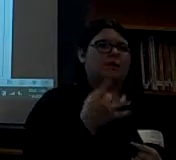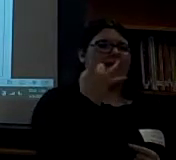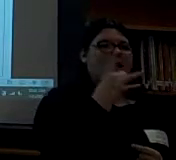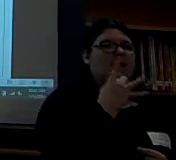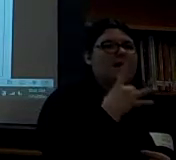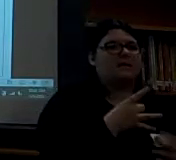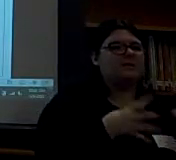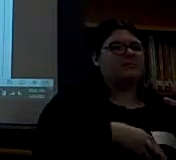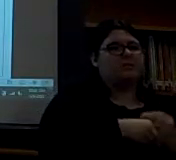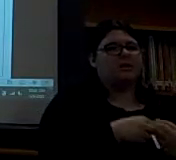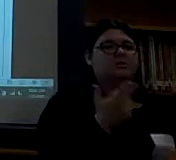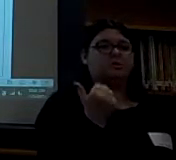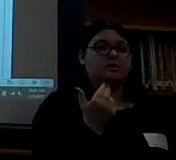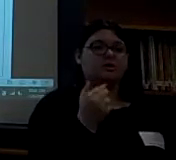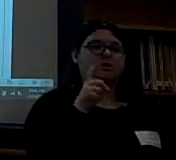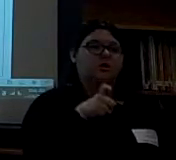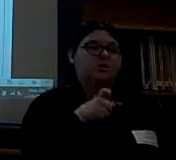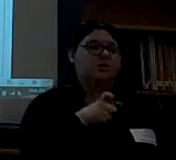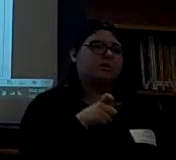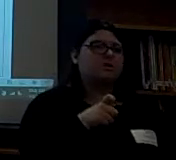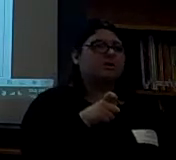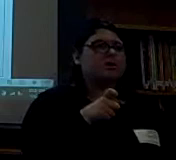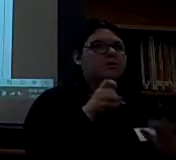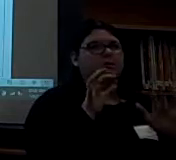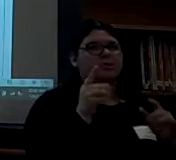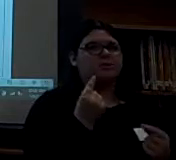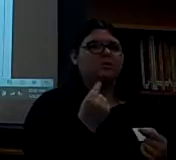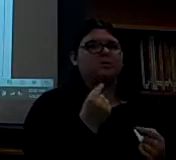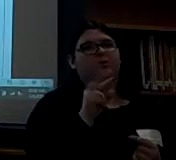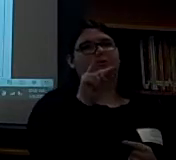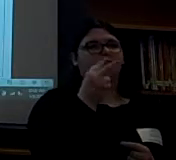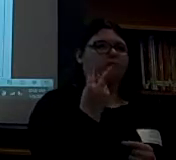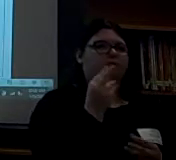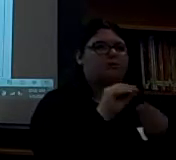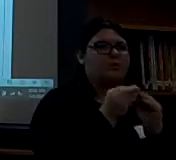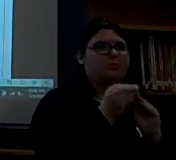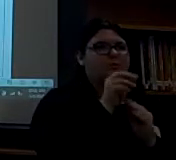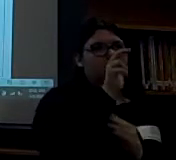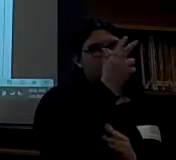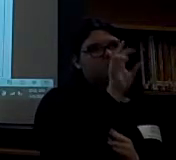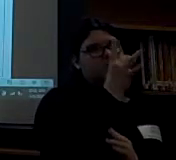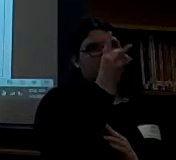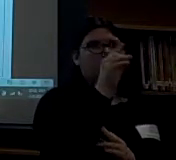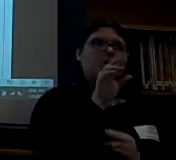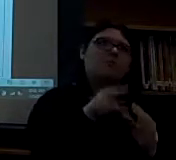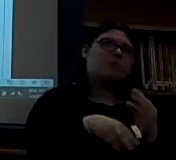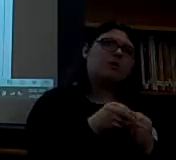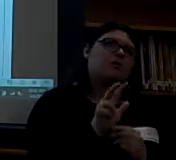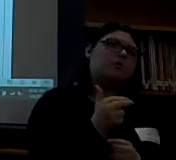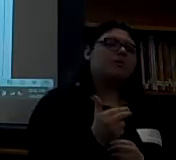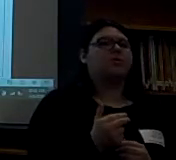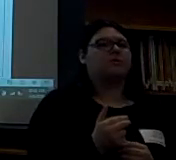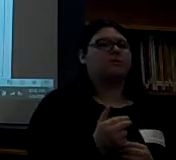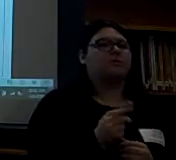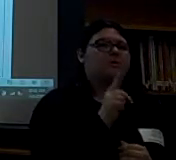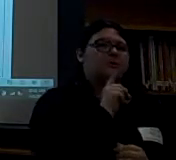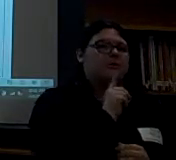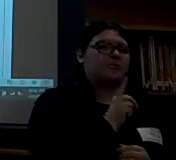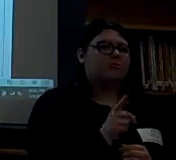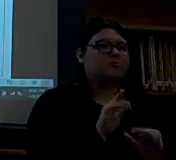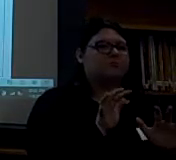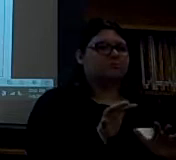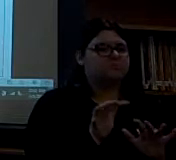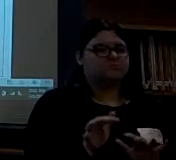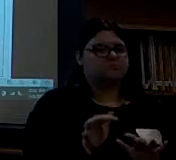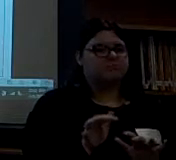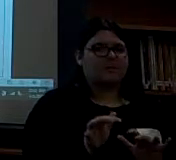18 plus 13, where you have to carry the one, but it's not really that hard, because doing those cognitive strategies actually helps bring them out of yuck. It starts to